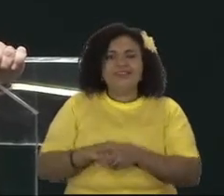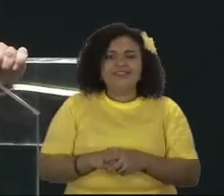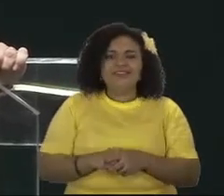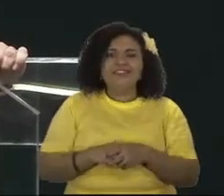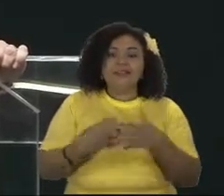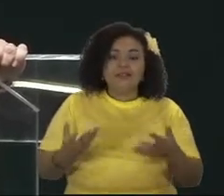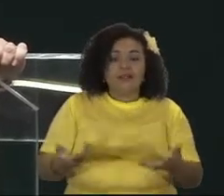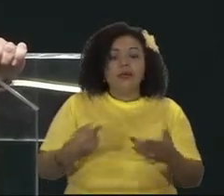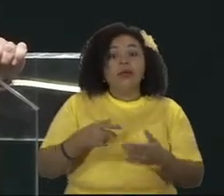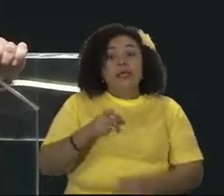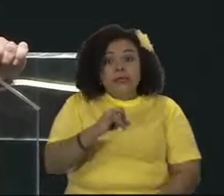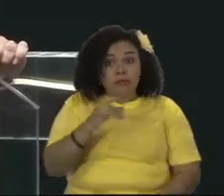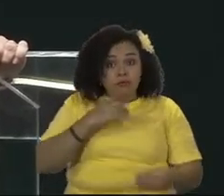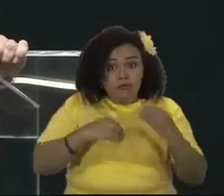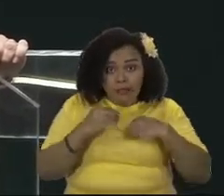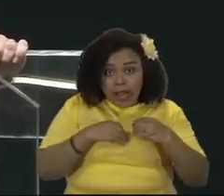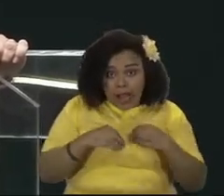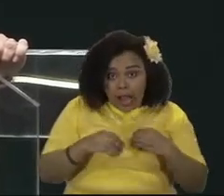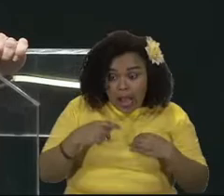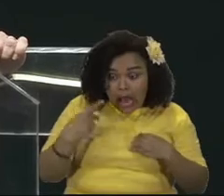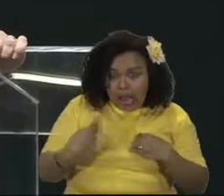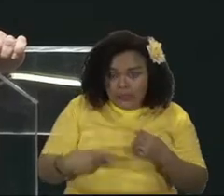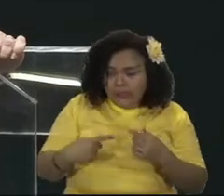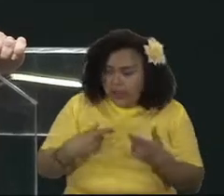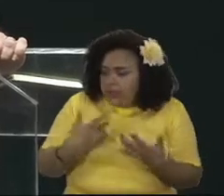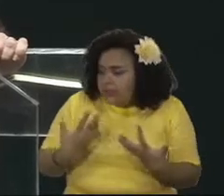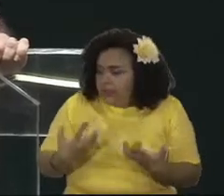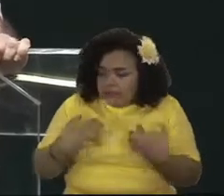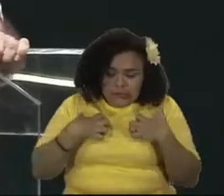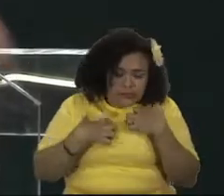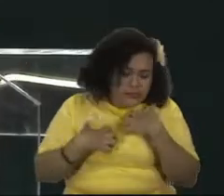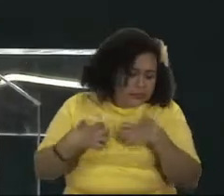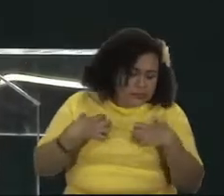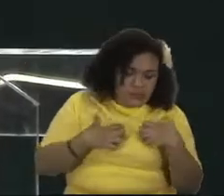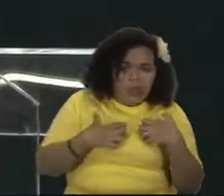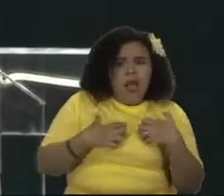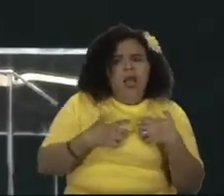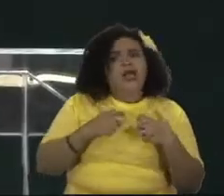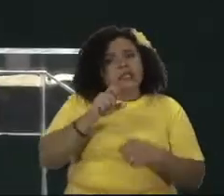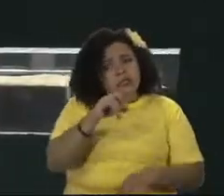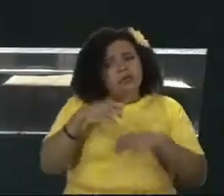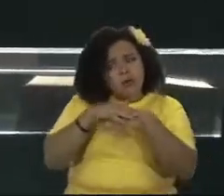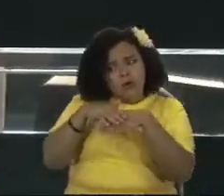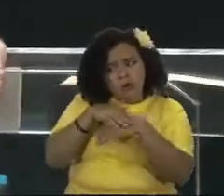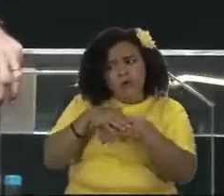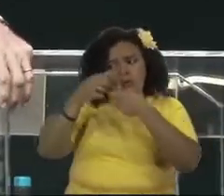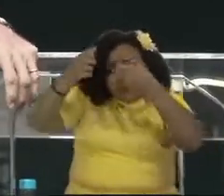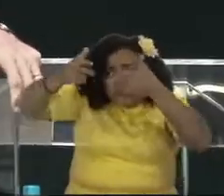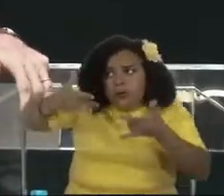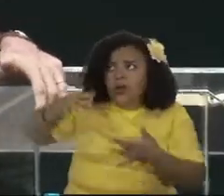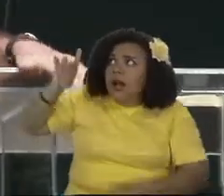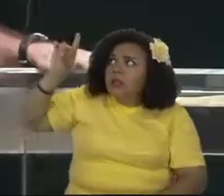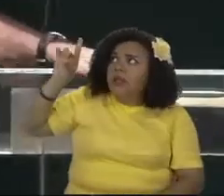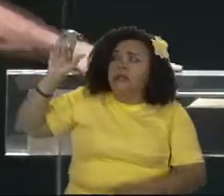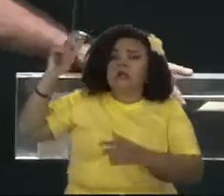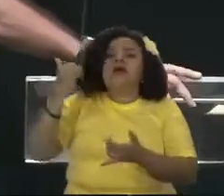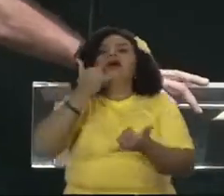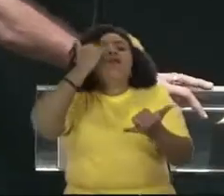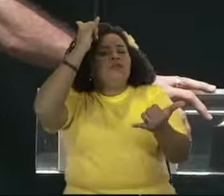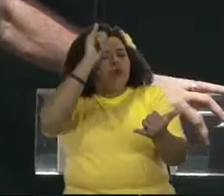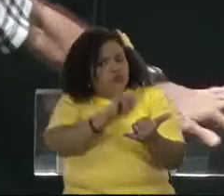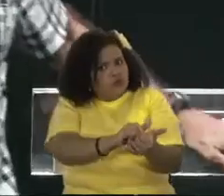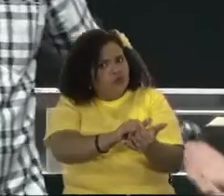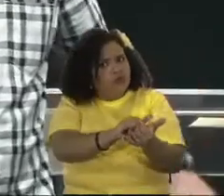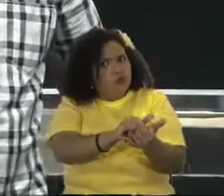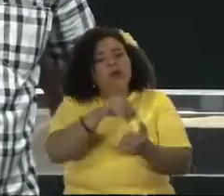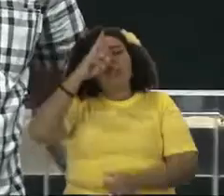and God wants us to fix it. That's why He gave us the forgiveness. And if we confess our sins, where